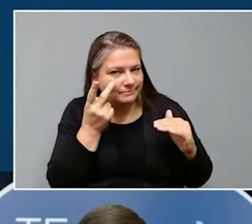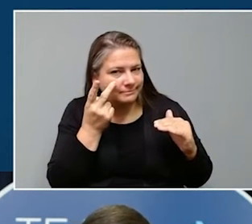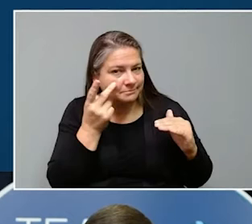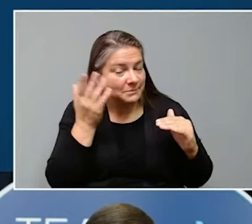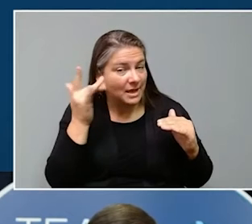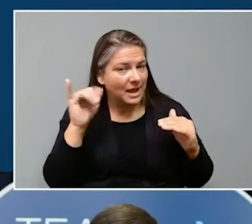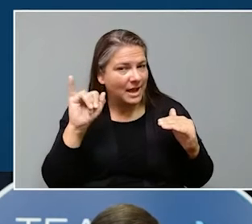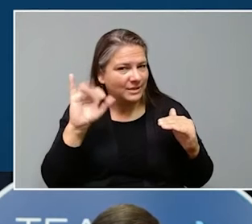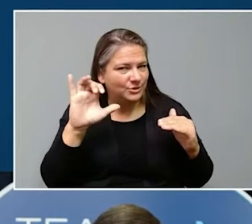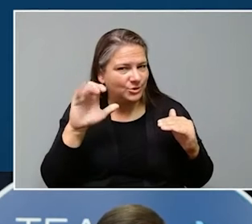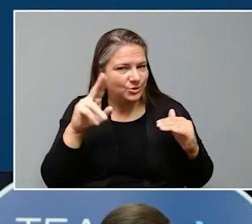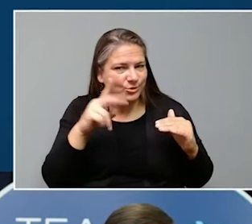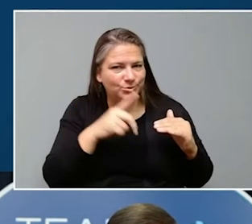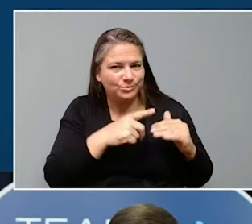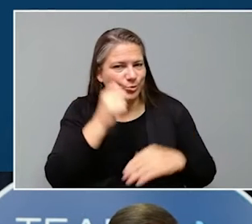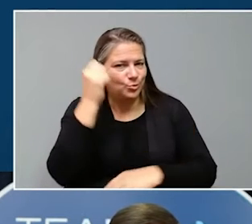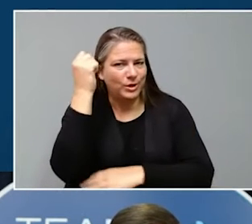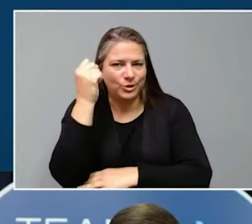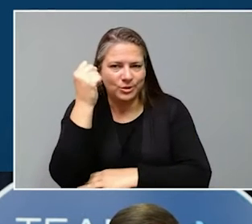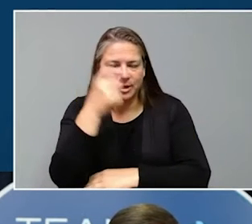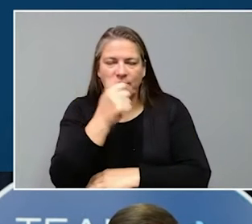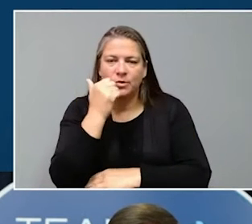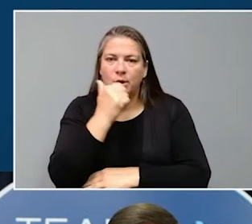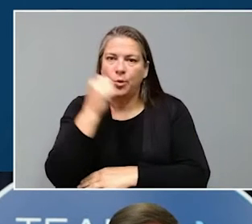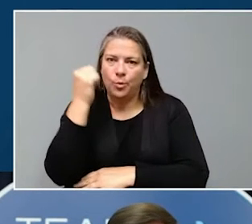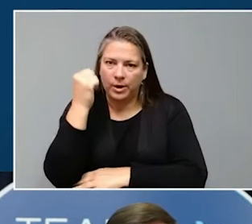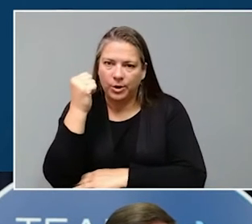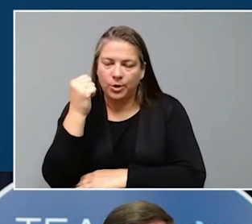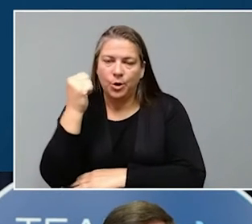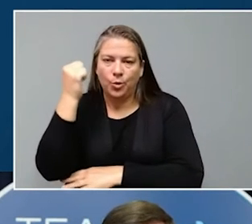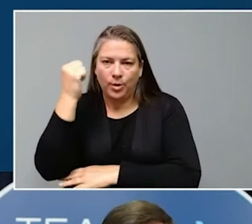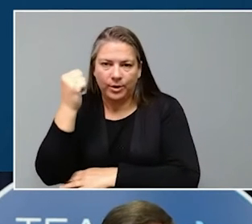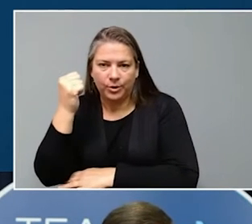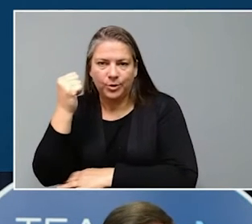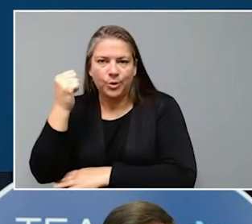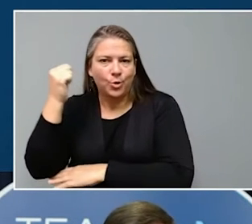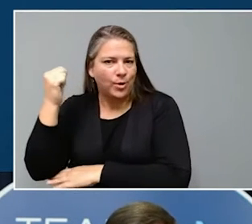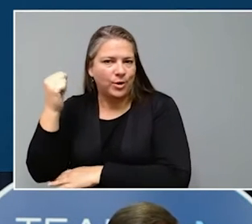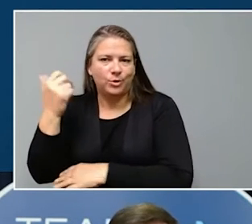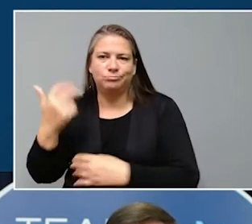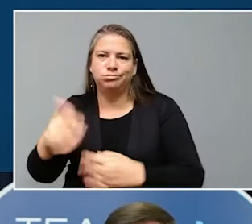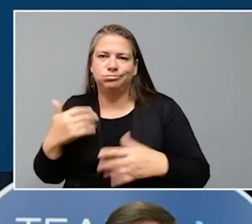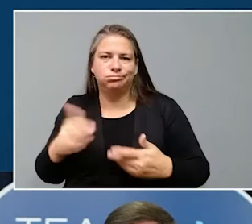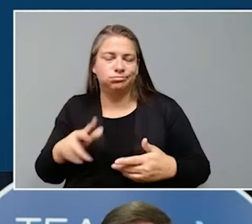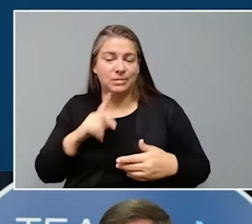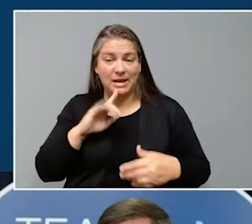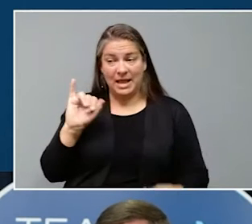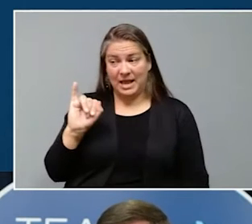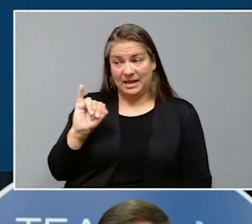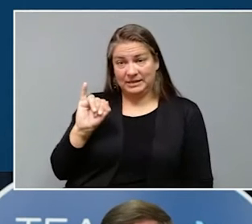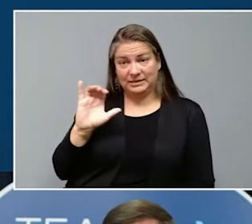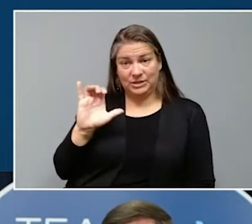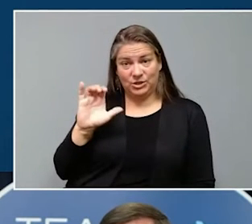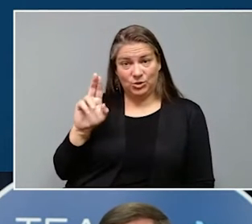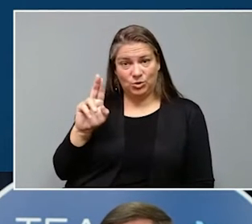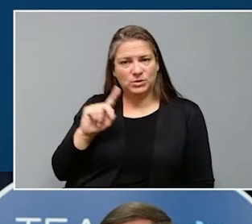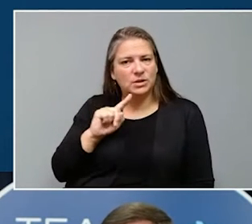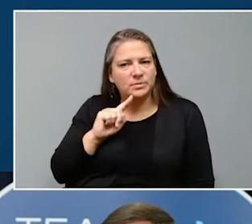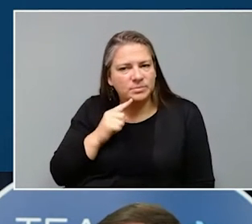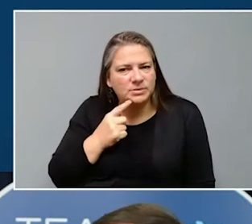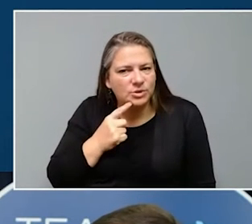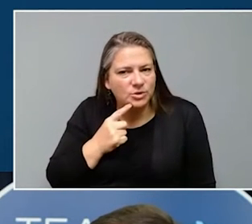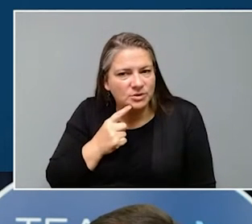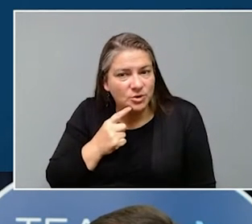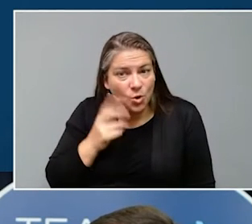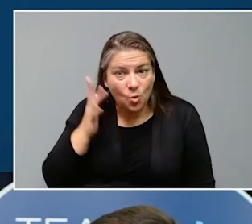new record after record after record. Intensive care unit has called that for a reason. You're in trouble when you're in there. You got great people